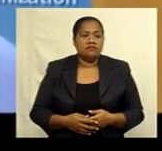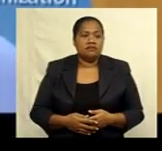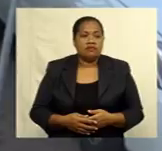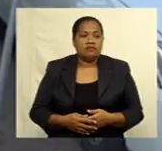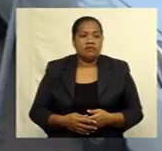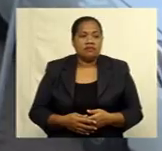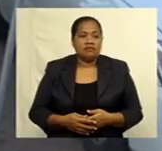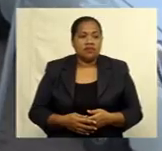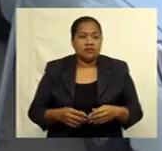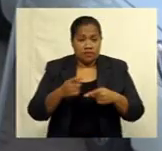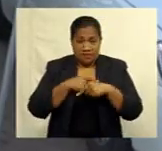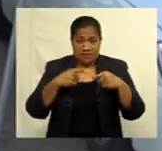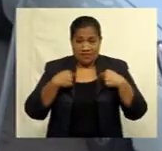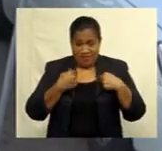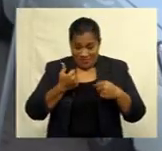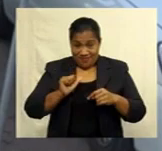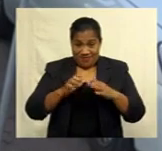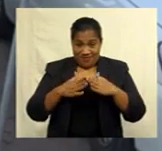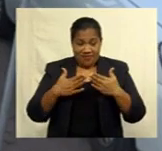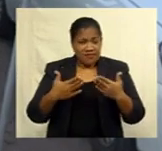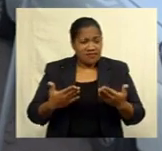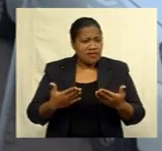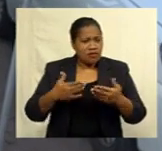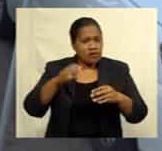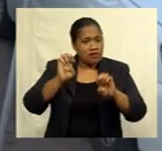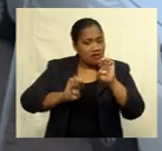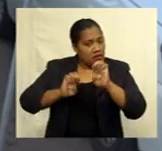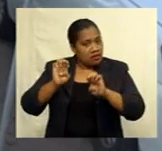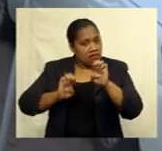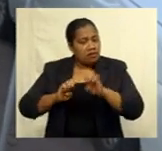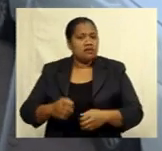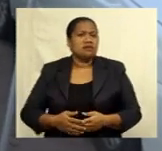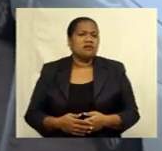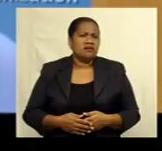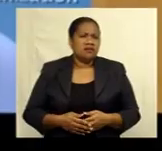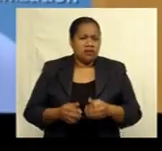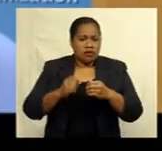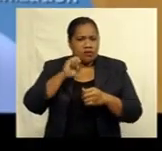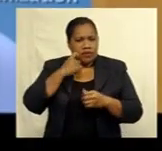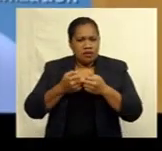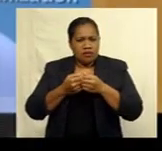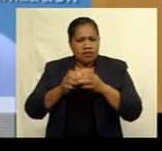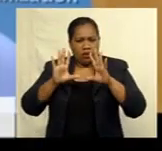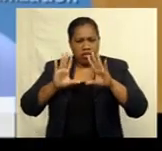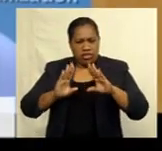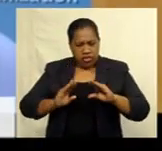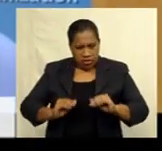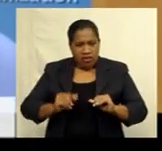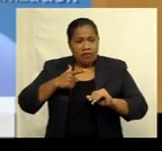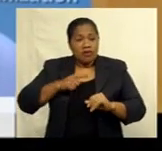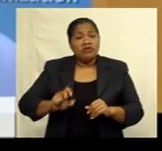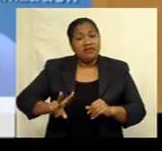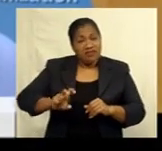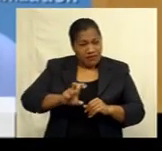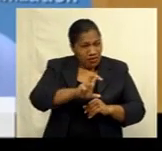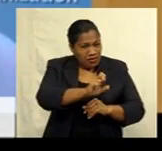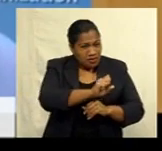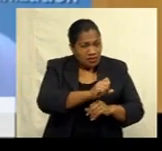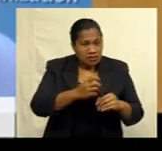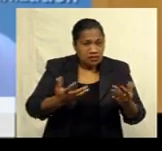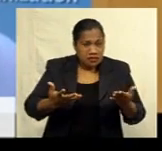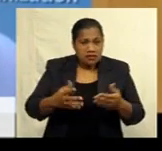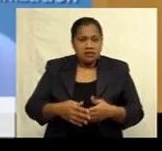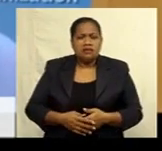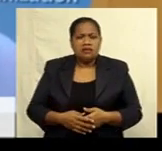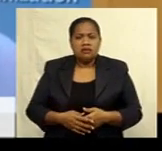or the treatments we are evaluating in the trial lose their effectiveness because of the variants. So far we have no evidence